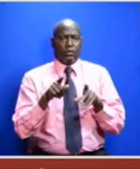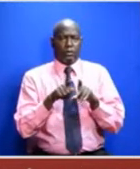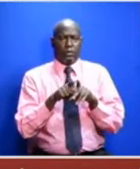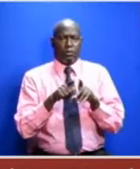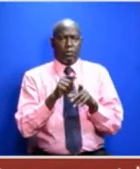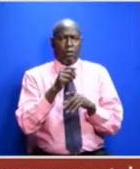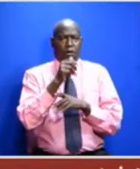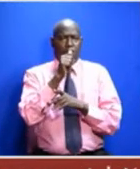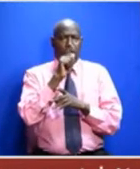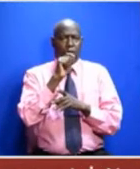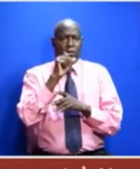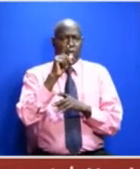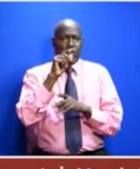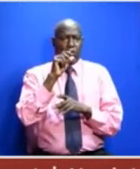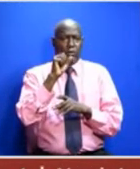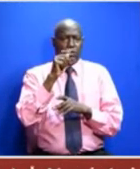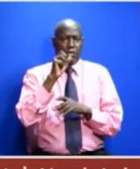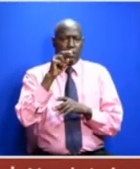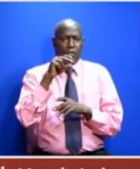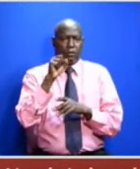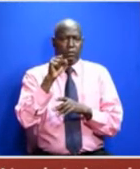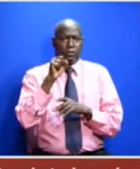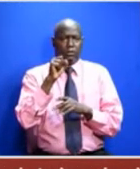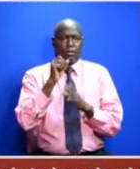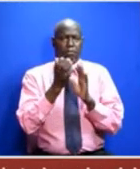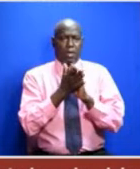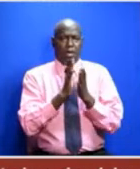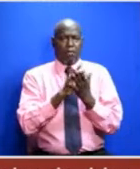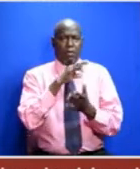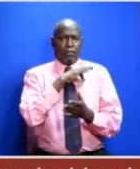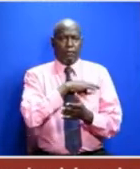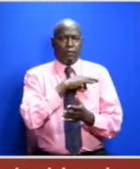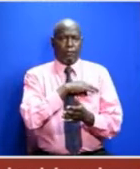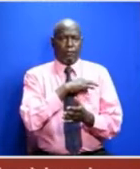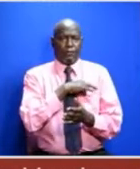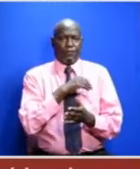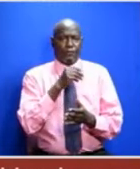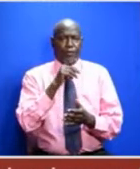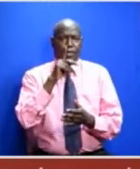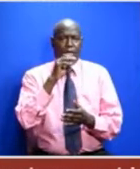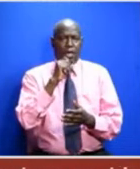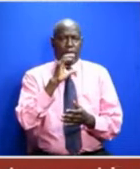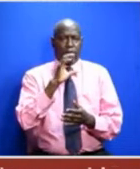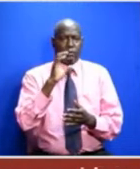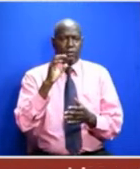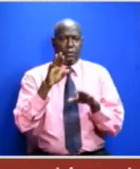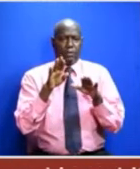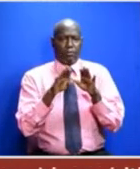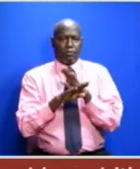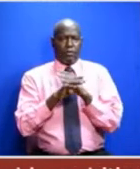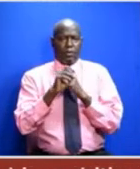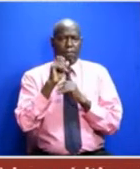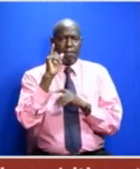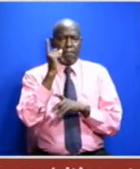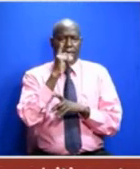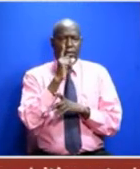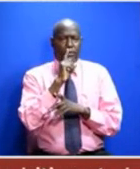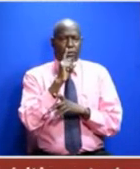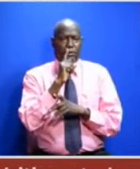artisans set to be among the beneficiaries. Speaking at the launch of the RPL at KICC, Deputy President Rigathi